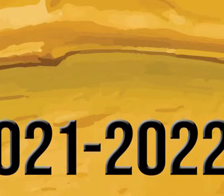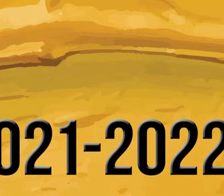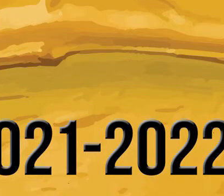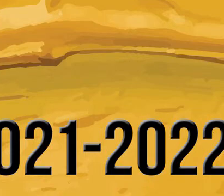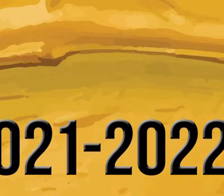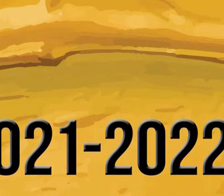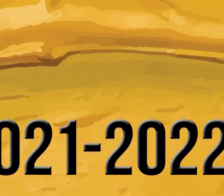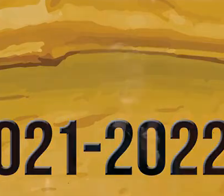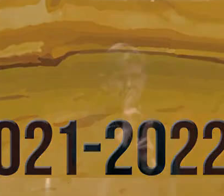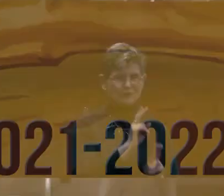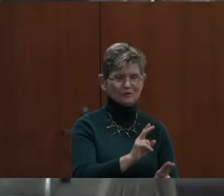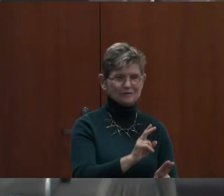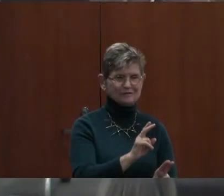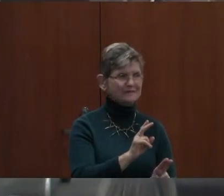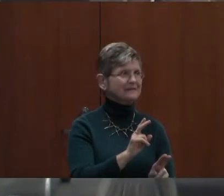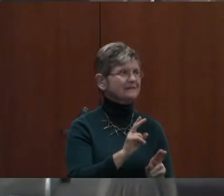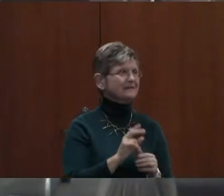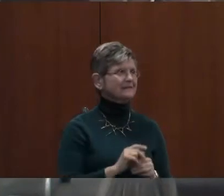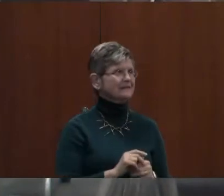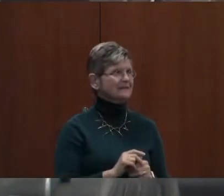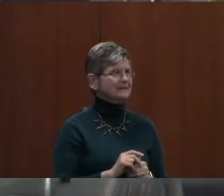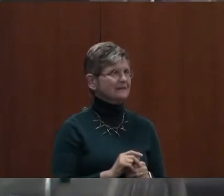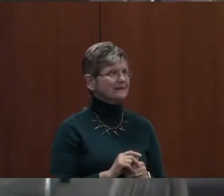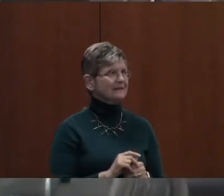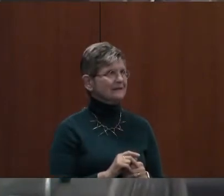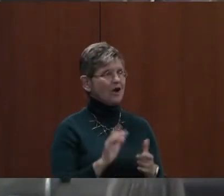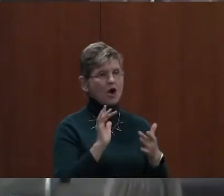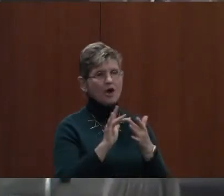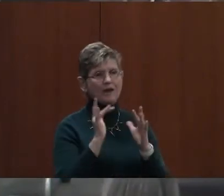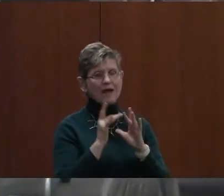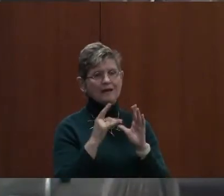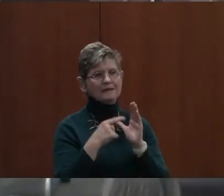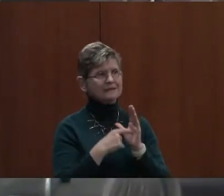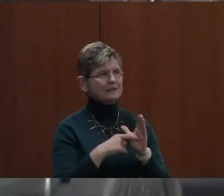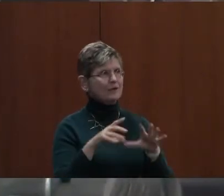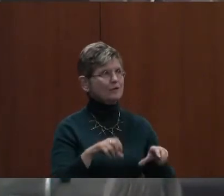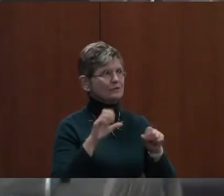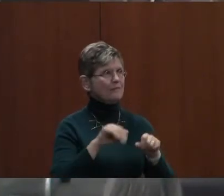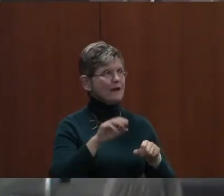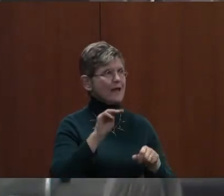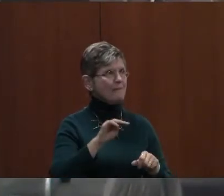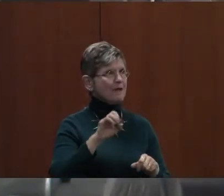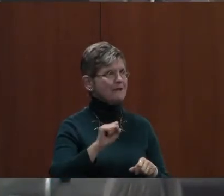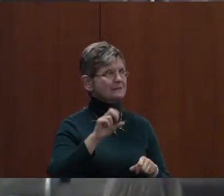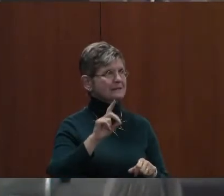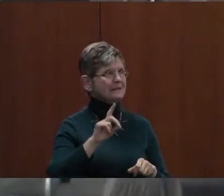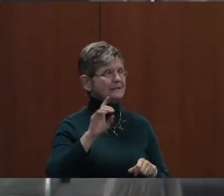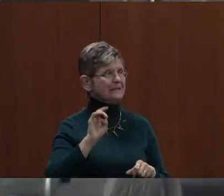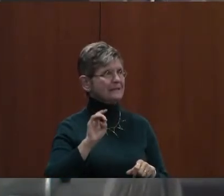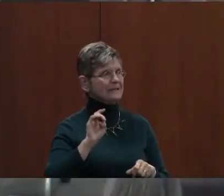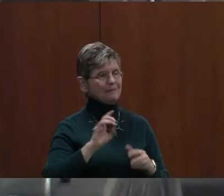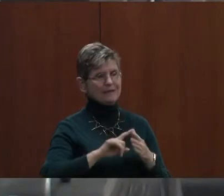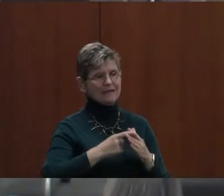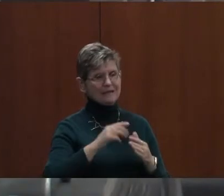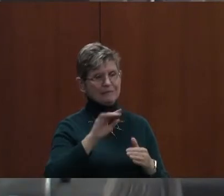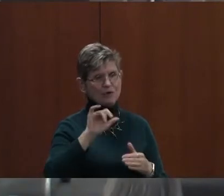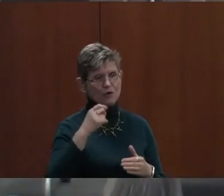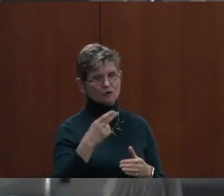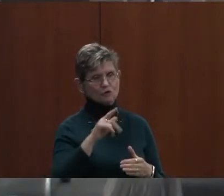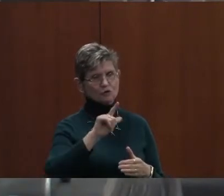selection to the First Ladies Gallery. This is an online exhibit hosted by MSDE, which will begin March